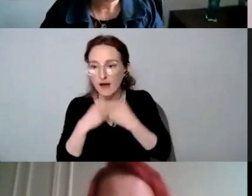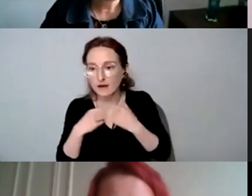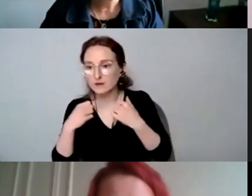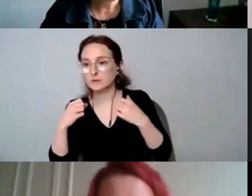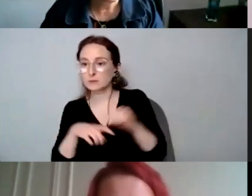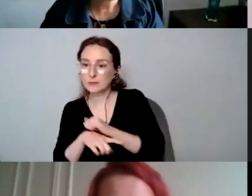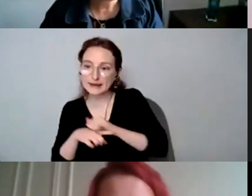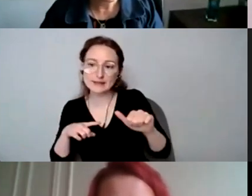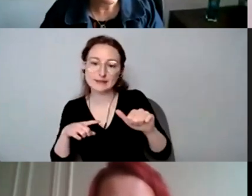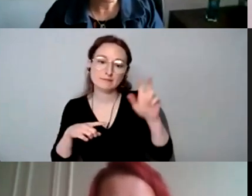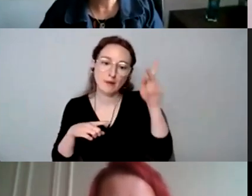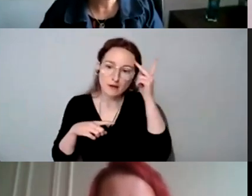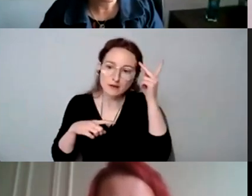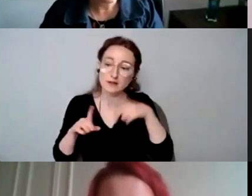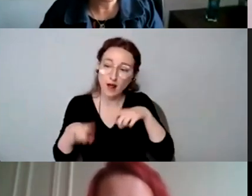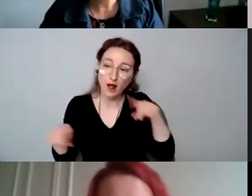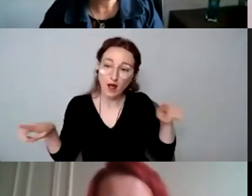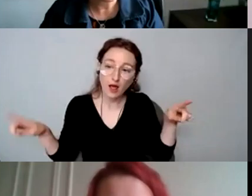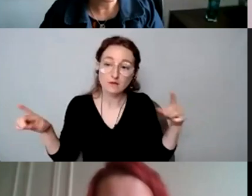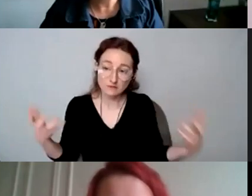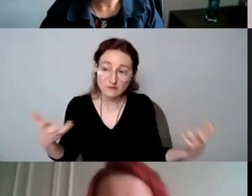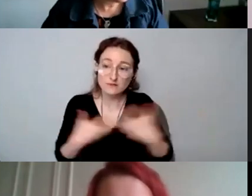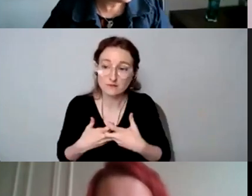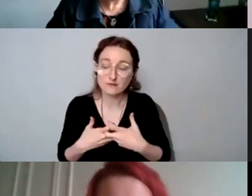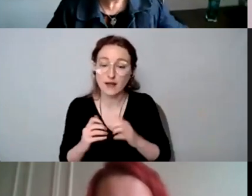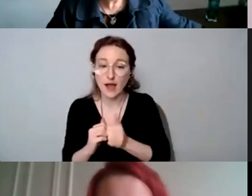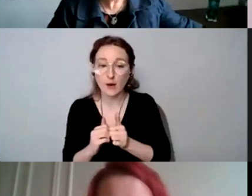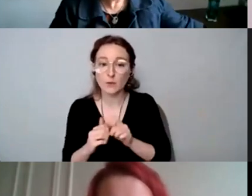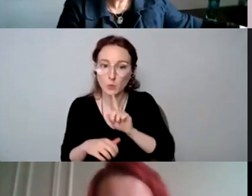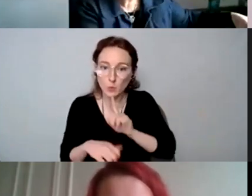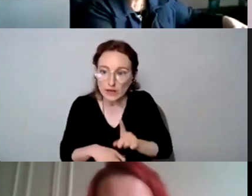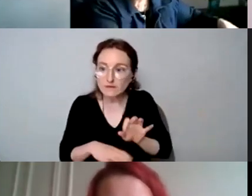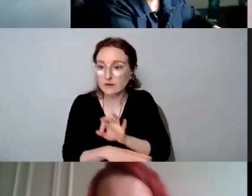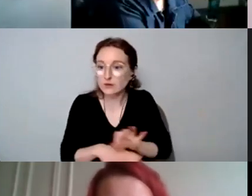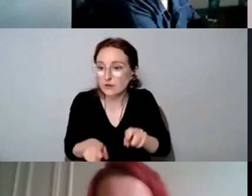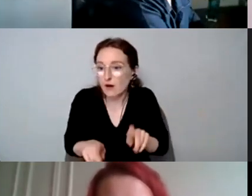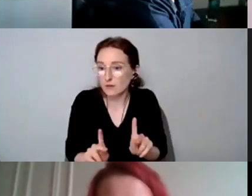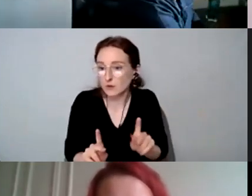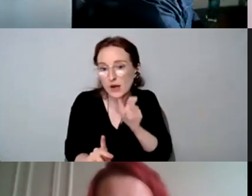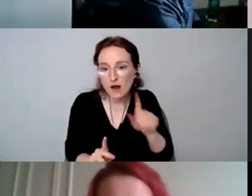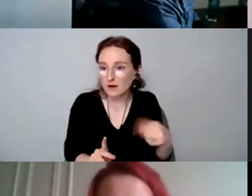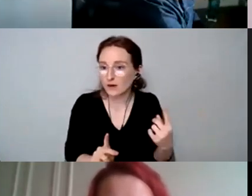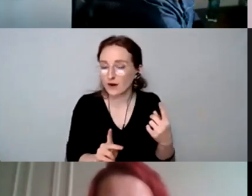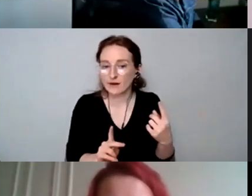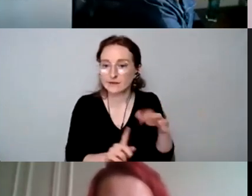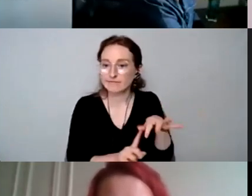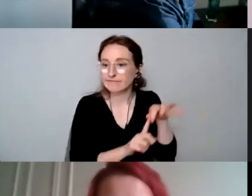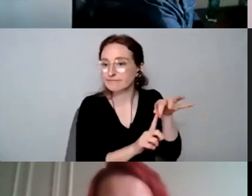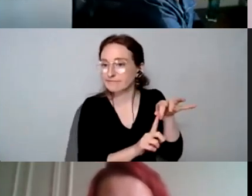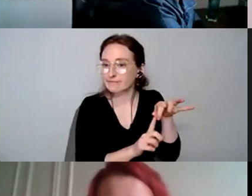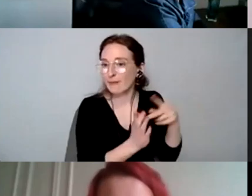and providing real functional opportunities for people with disabilities to act as decision makers.